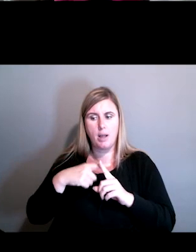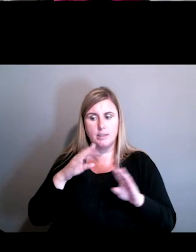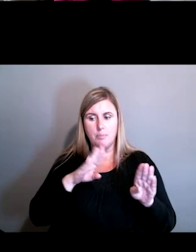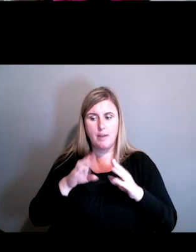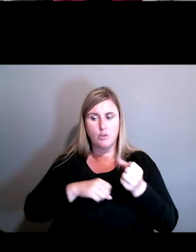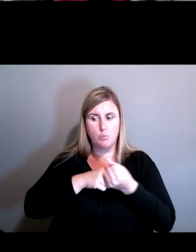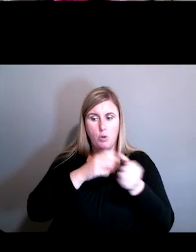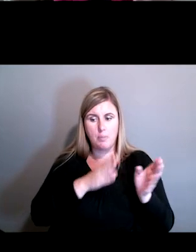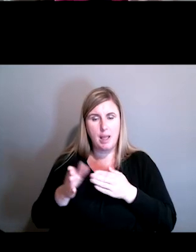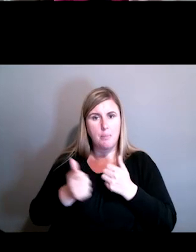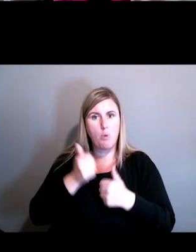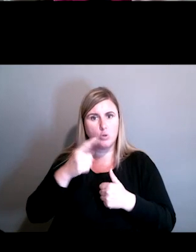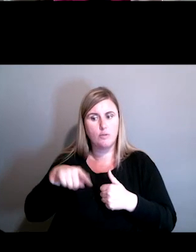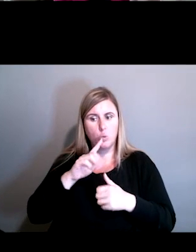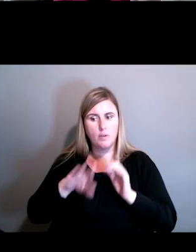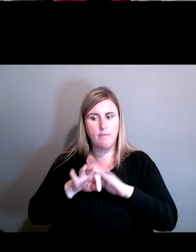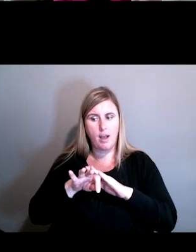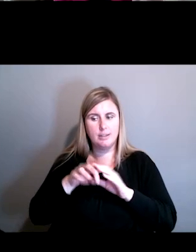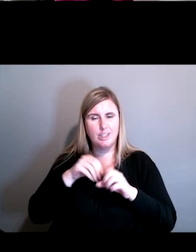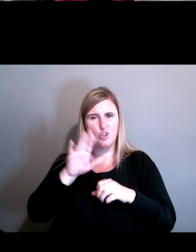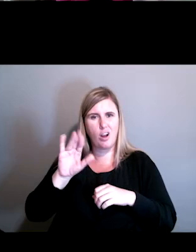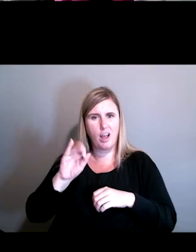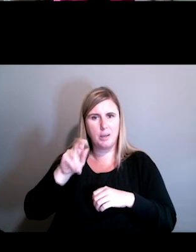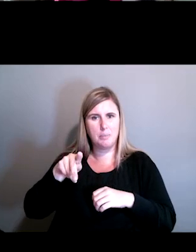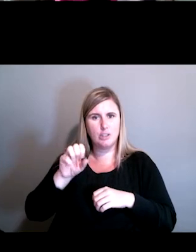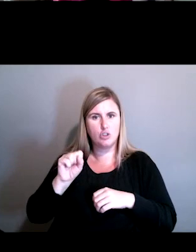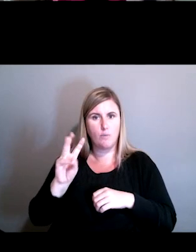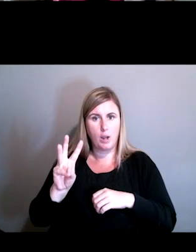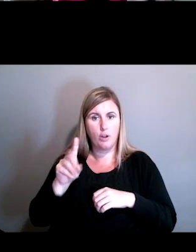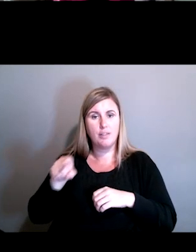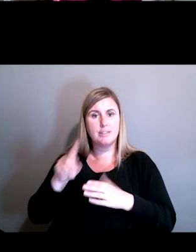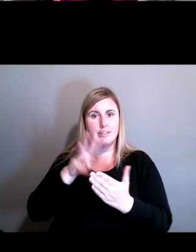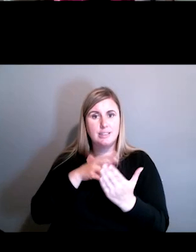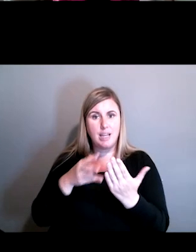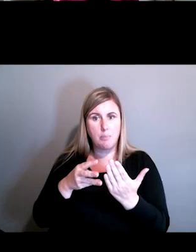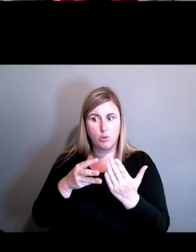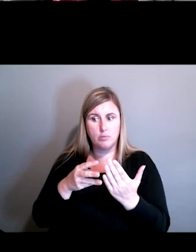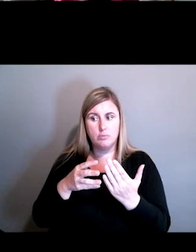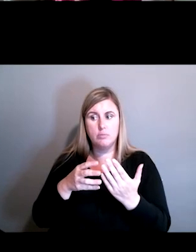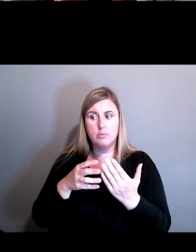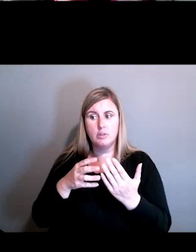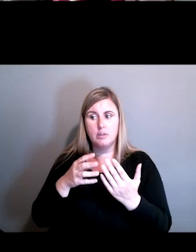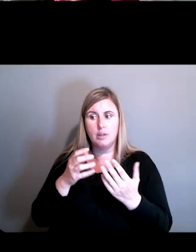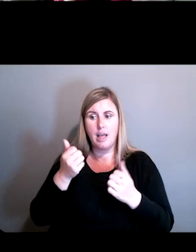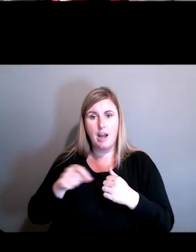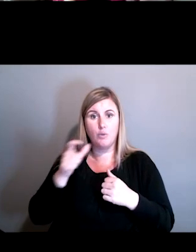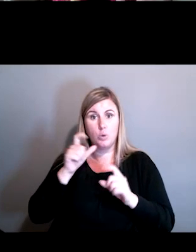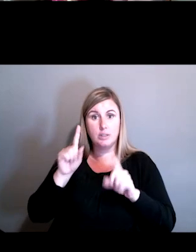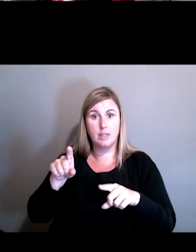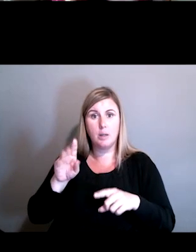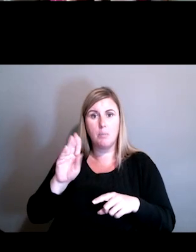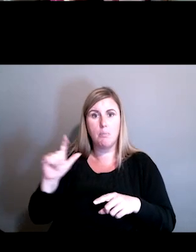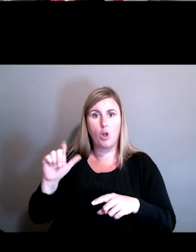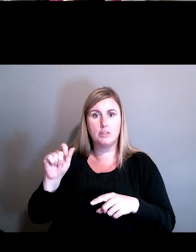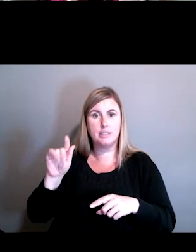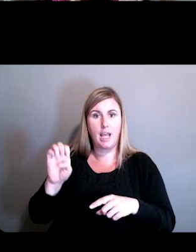IEP softwares. This is a table that any of you who attended Ball State University may recognize. It was part of a school assignment,